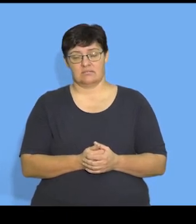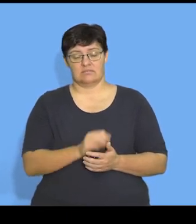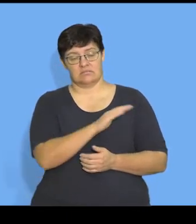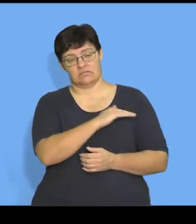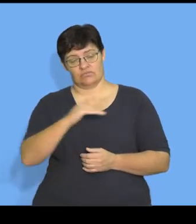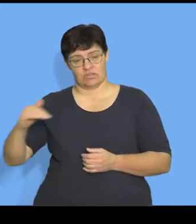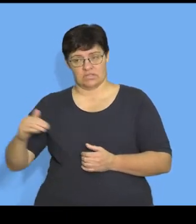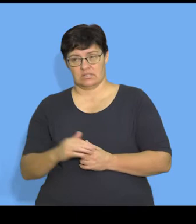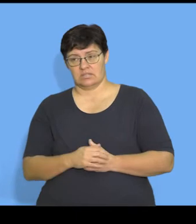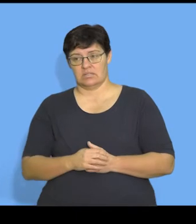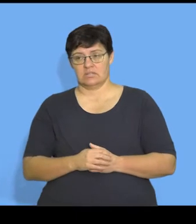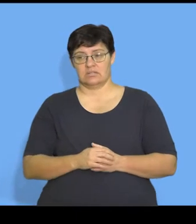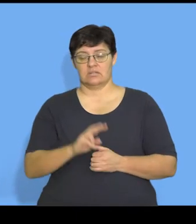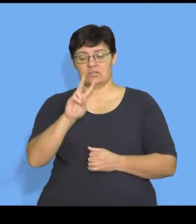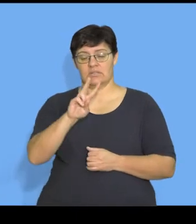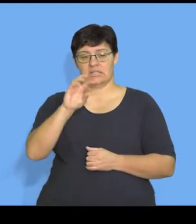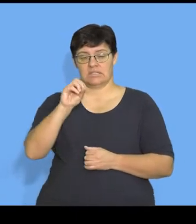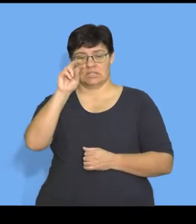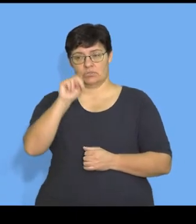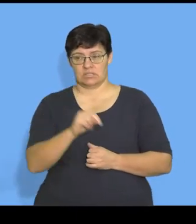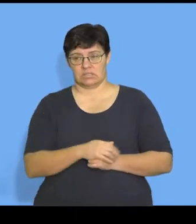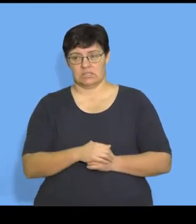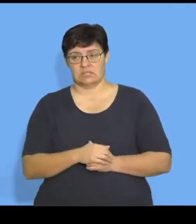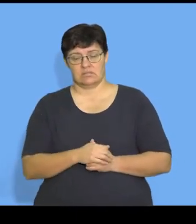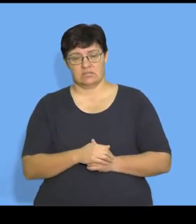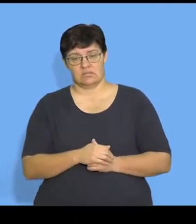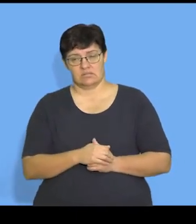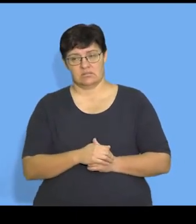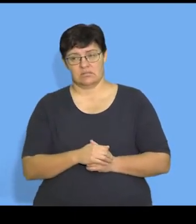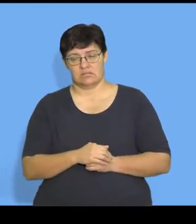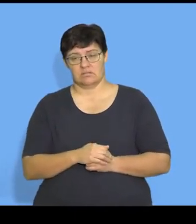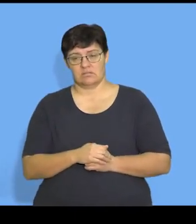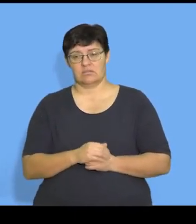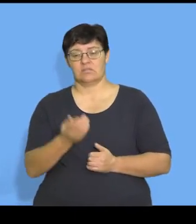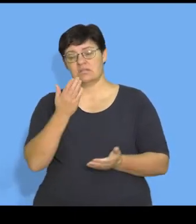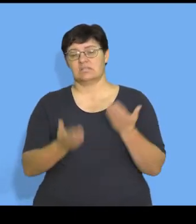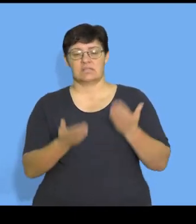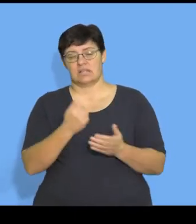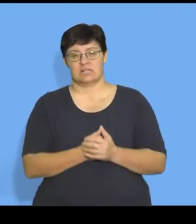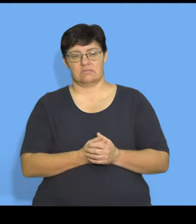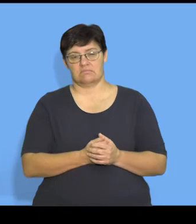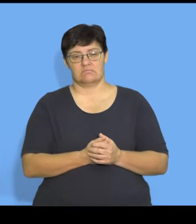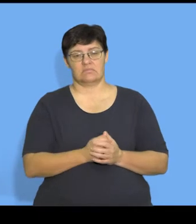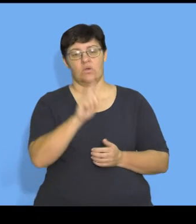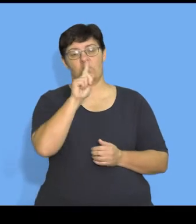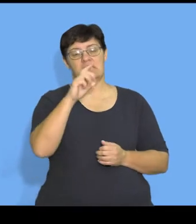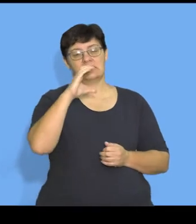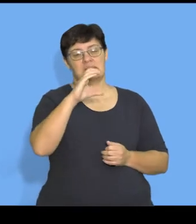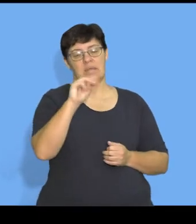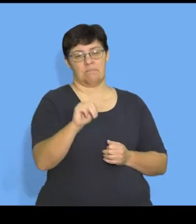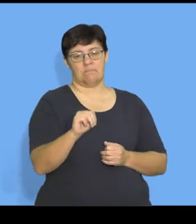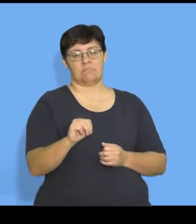straight line, 20 newtons like that, and say I used a scale, 1 centimeter is